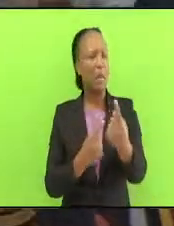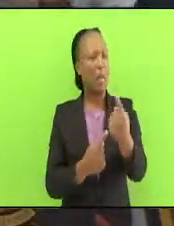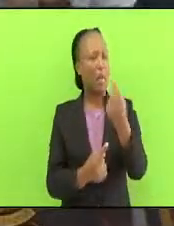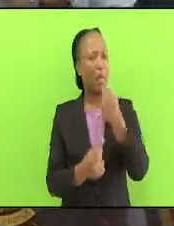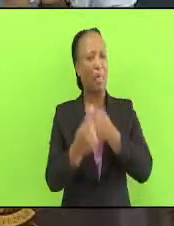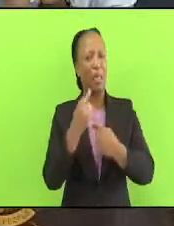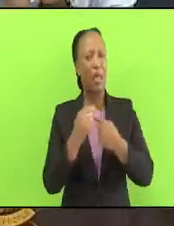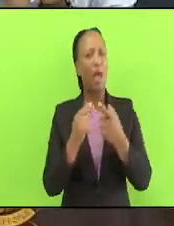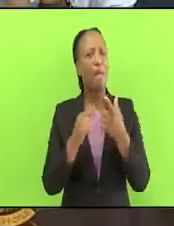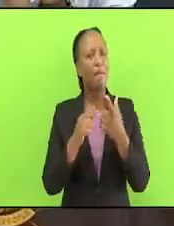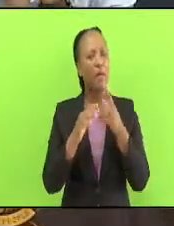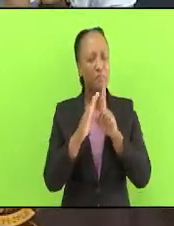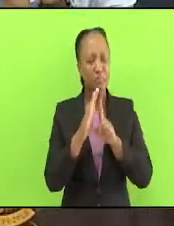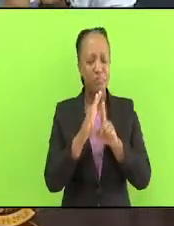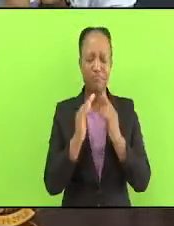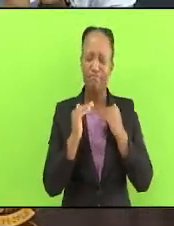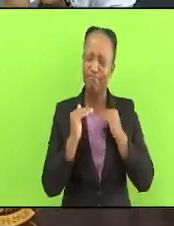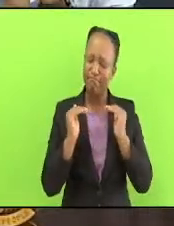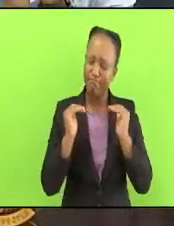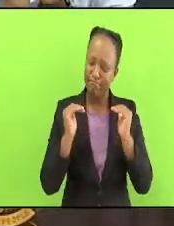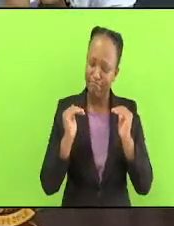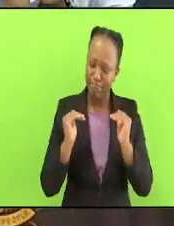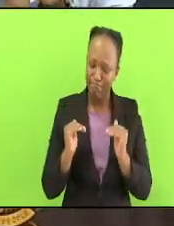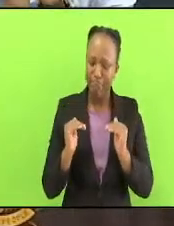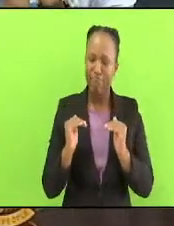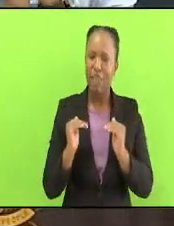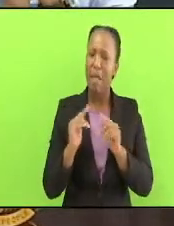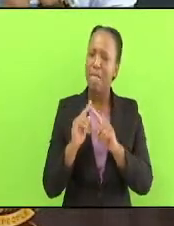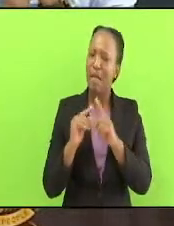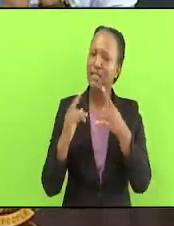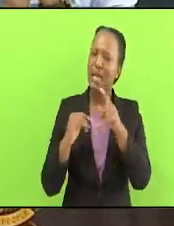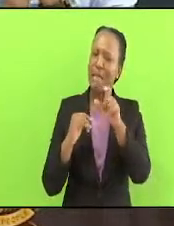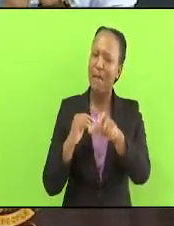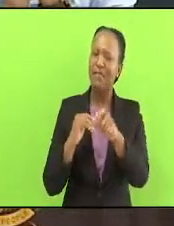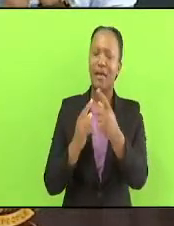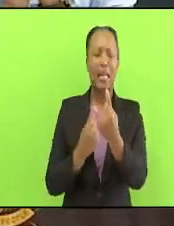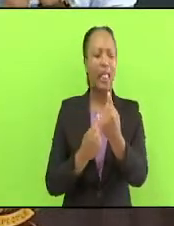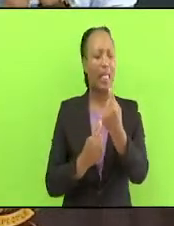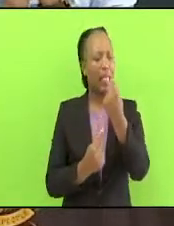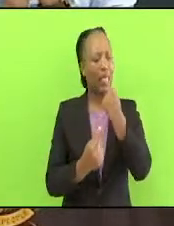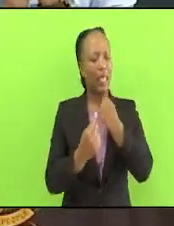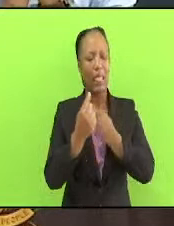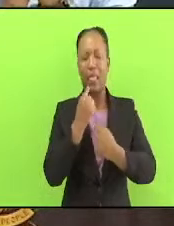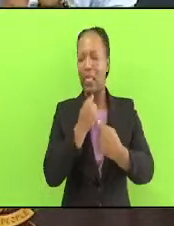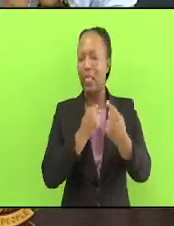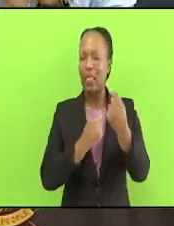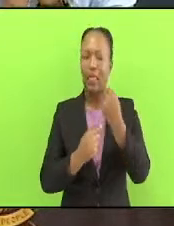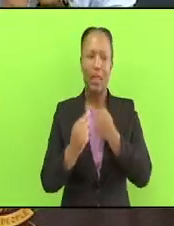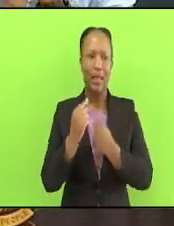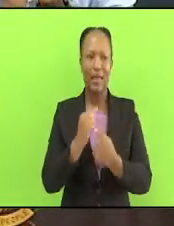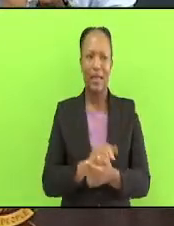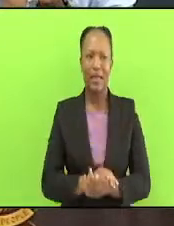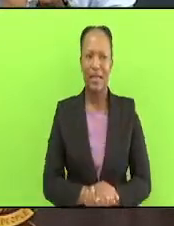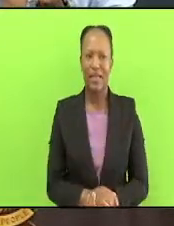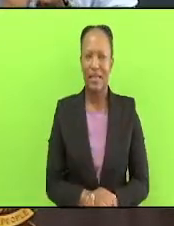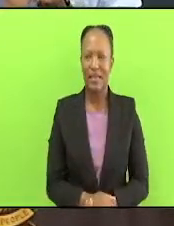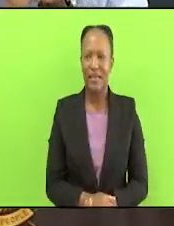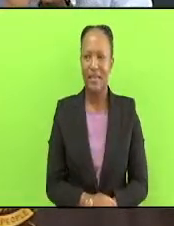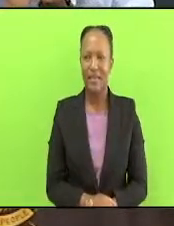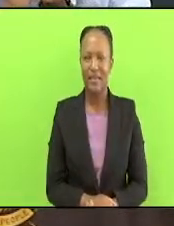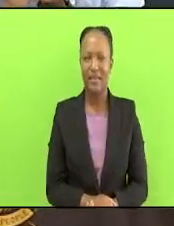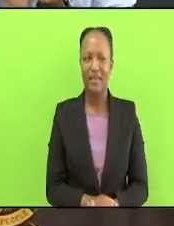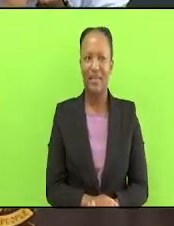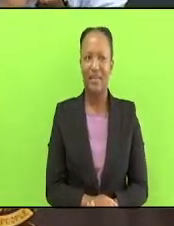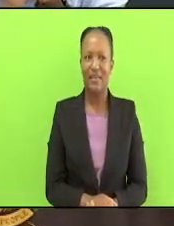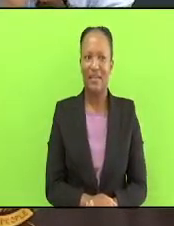boikokobetso gore ke tlo bua I walked in here humbly myself, even though there is a lot that the chairperson actually said to me. It was